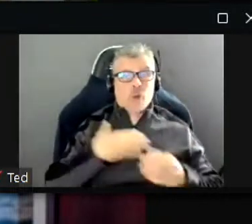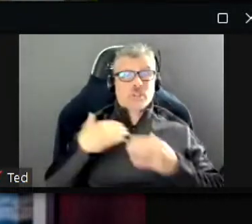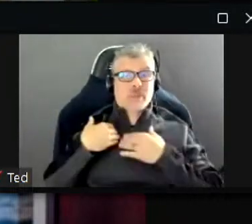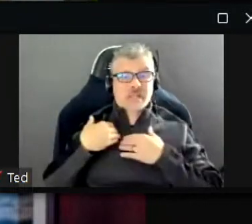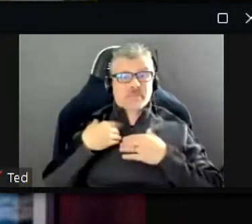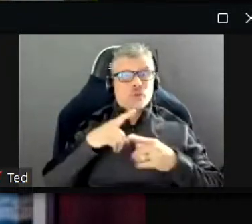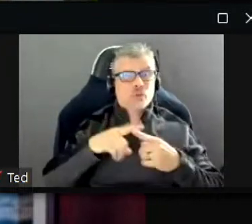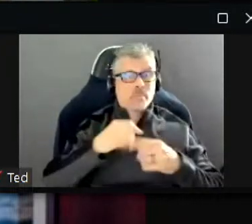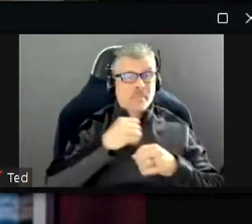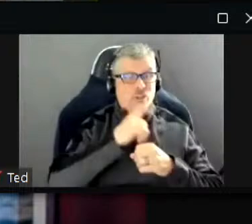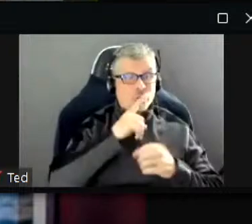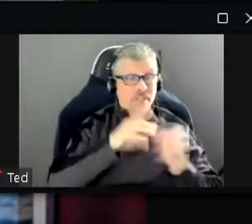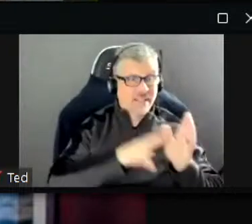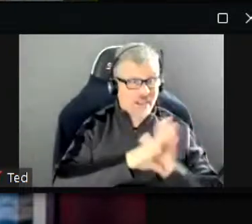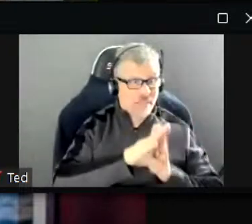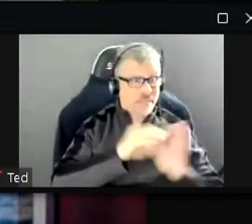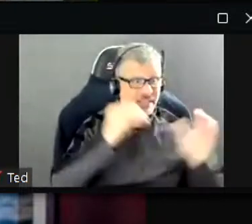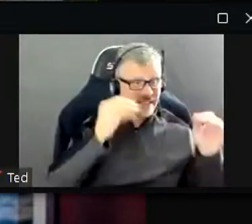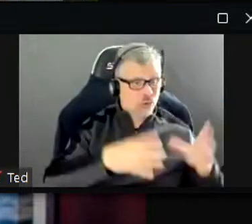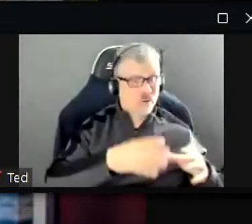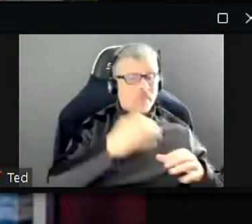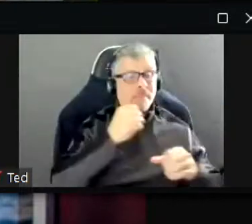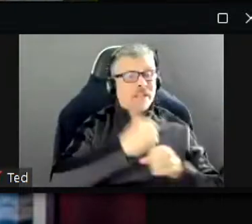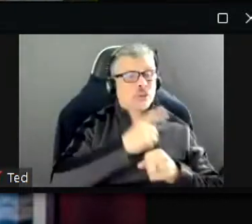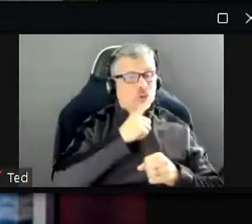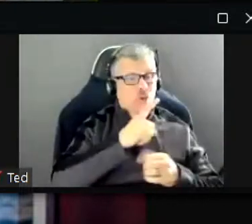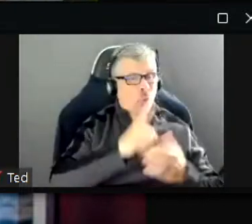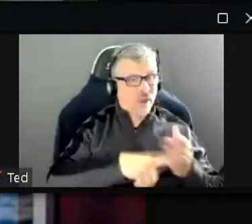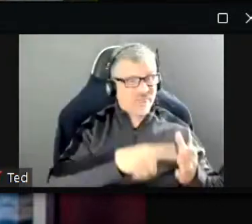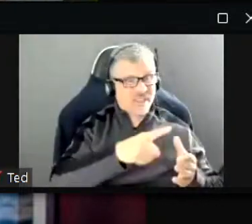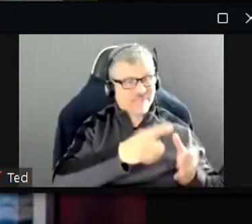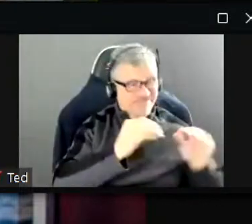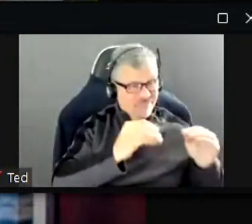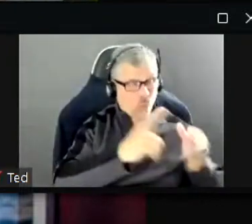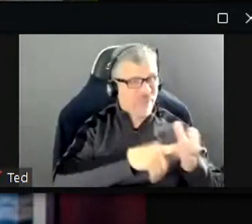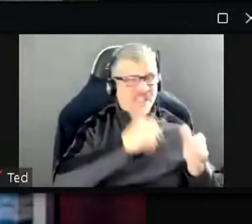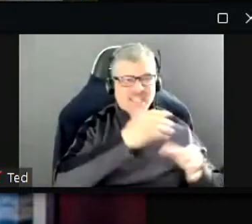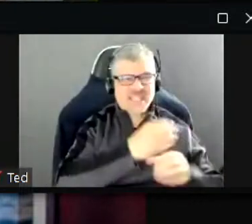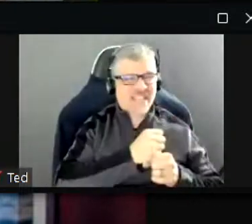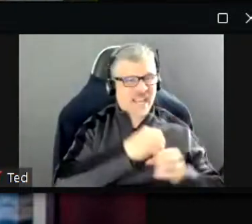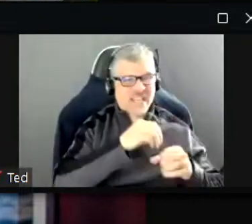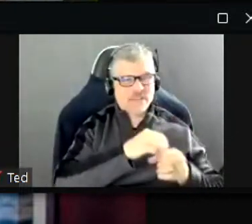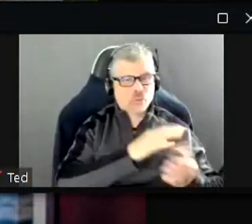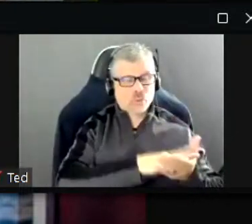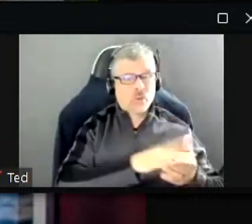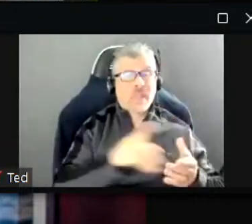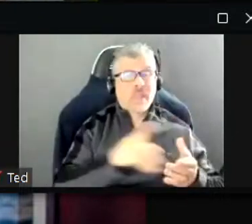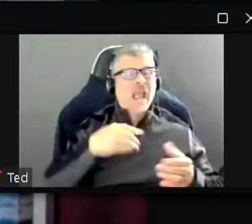teachers, making sure that they receive what they didn't get in school. You know, when you have these accelerated programs, right?